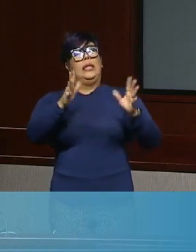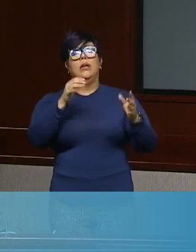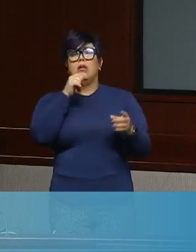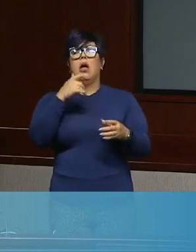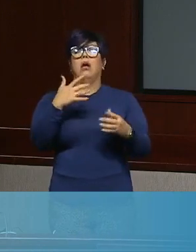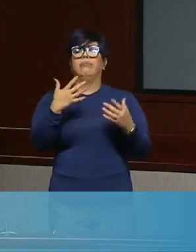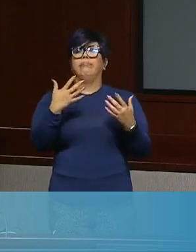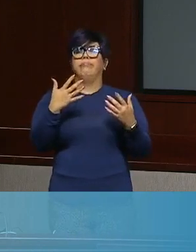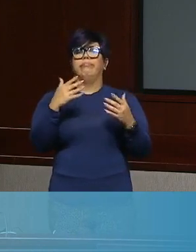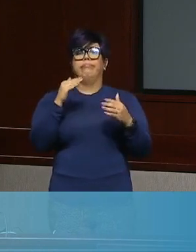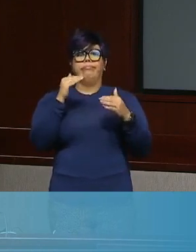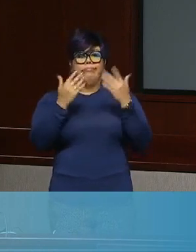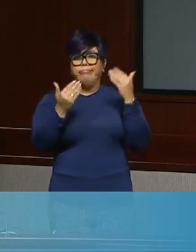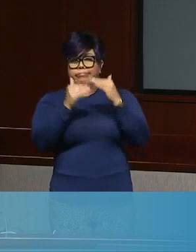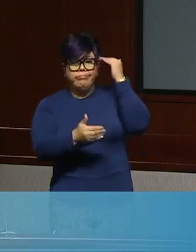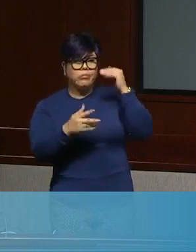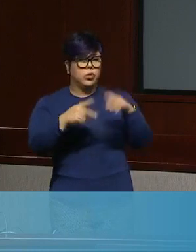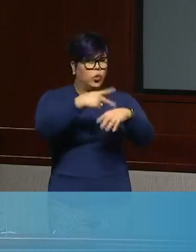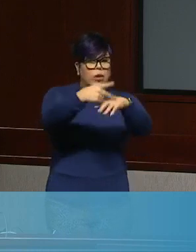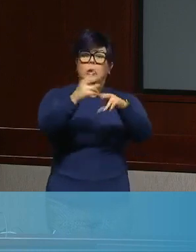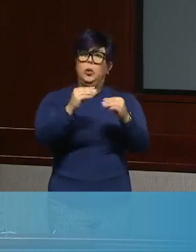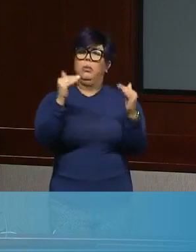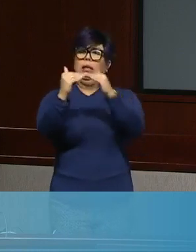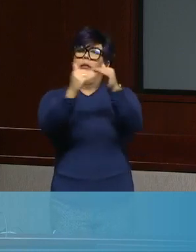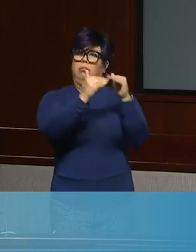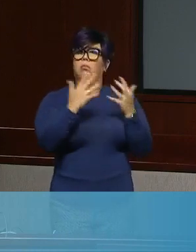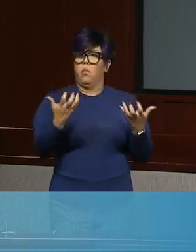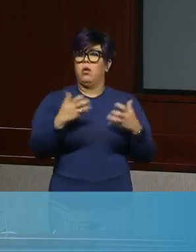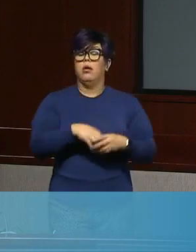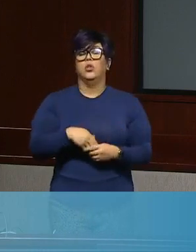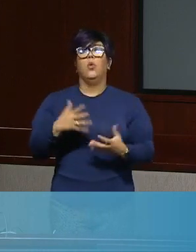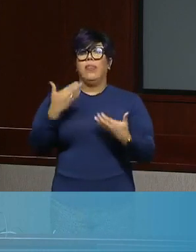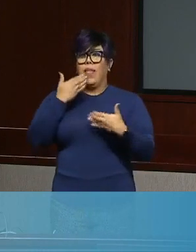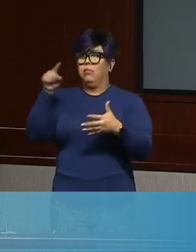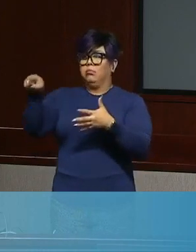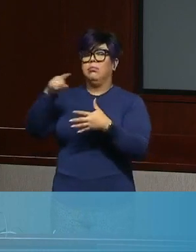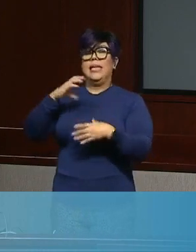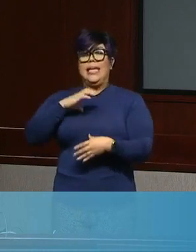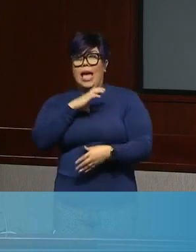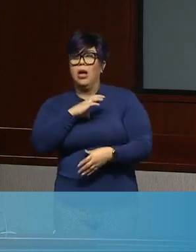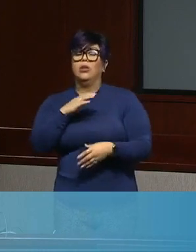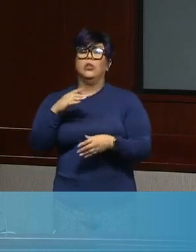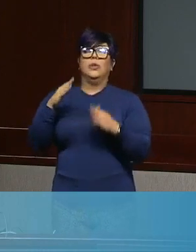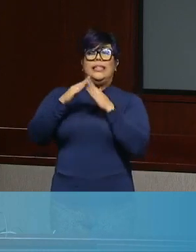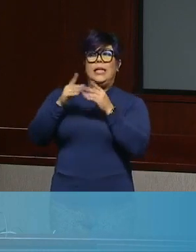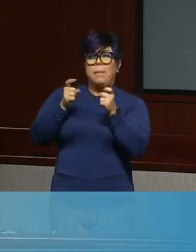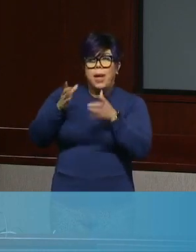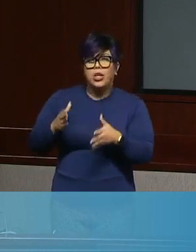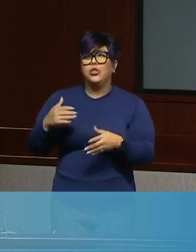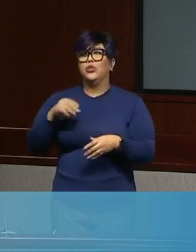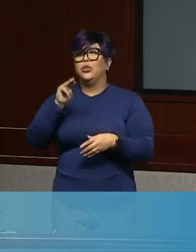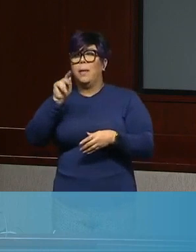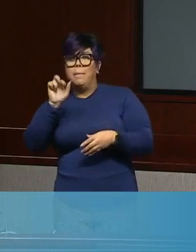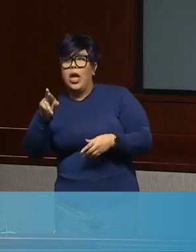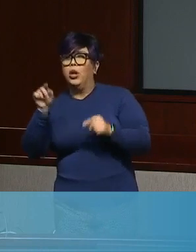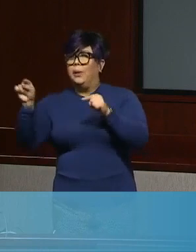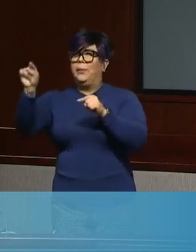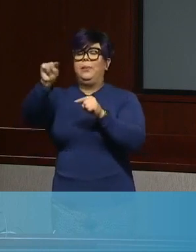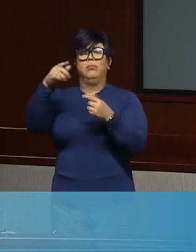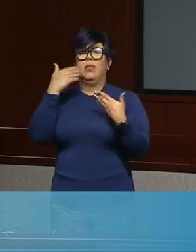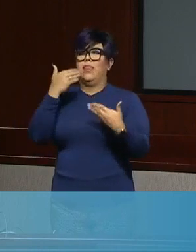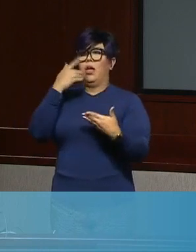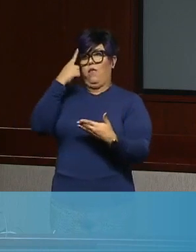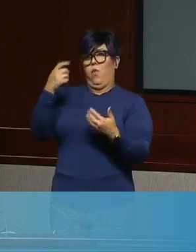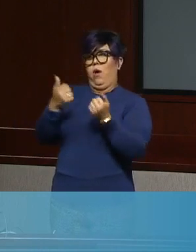Bakersfield, the mayor, the Bakersfield City Council, and the city manager of Bakersfield, Christian Clegg, for